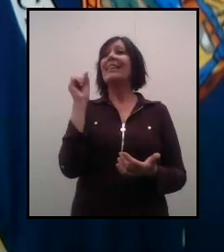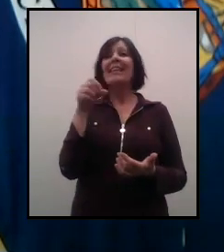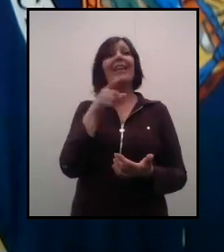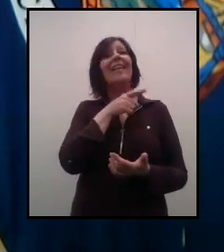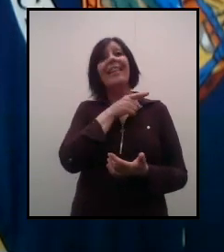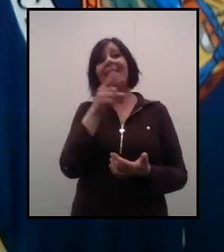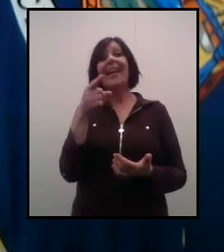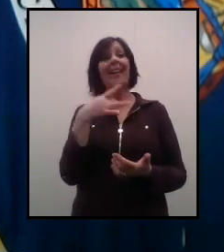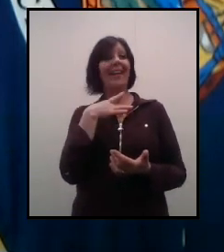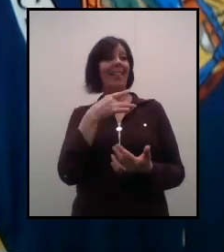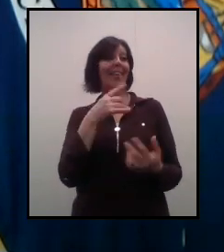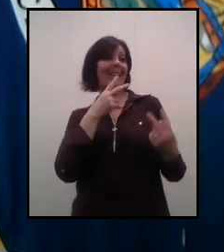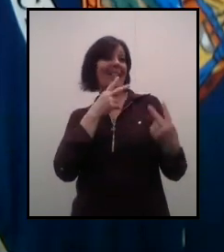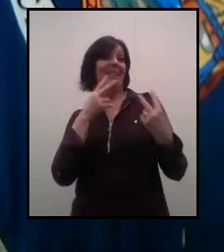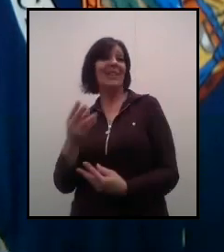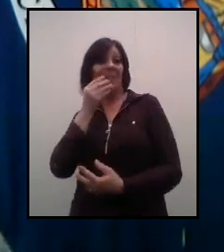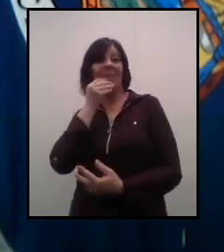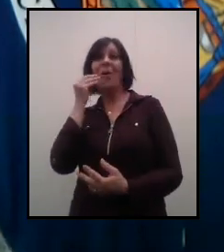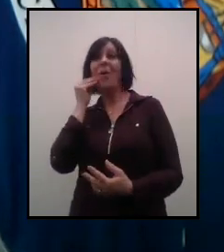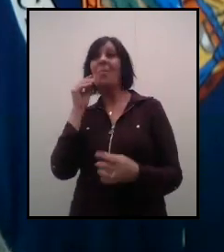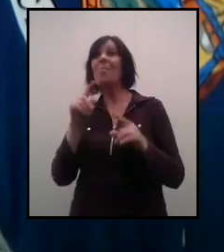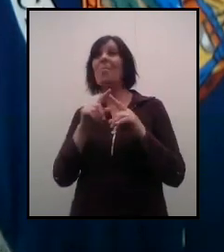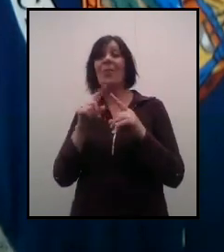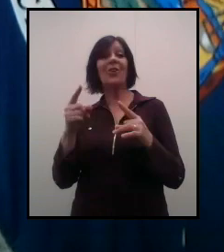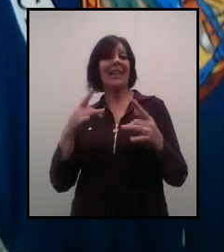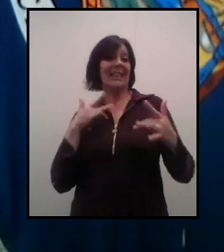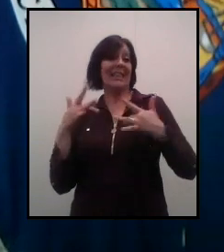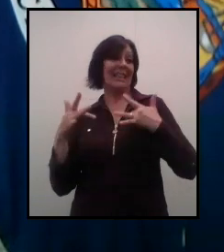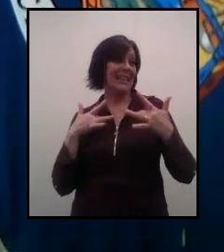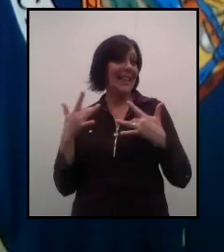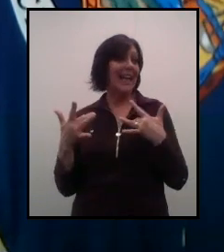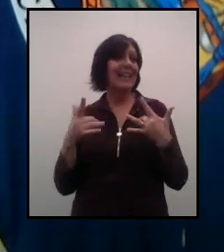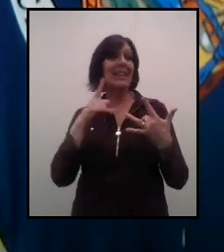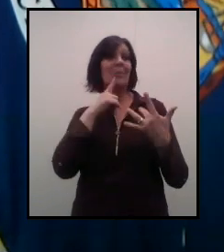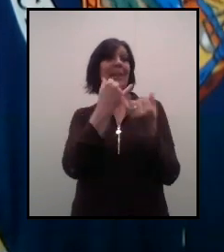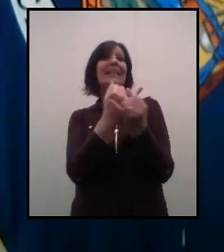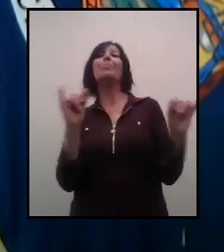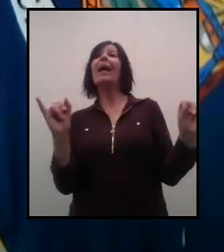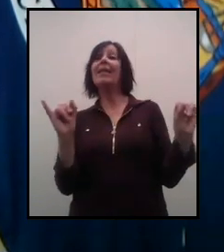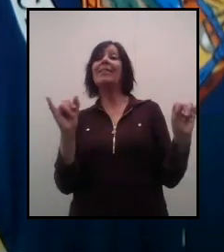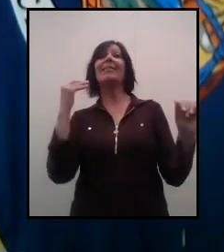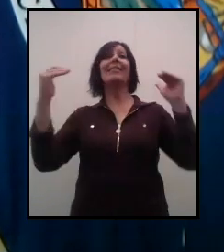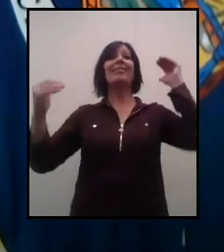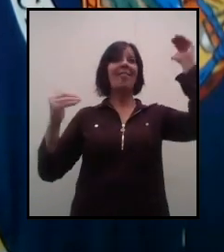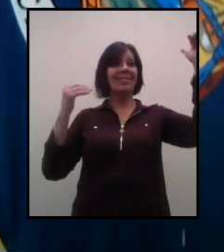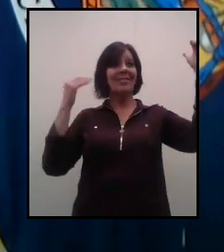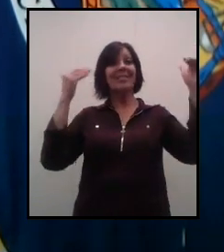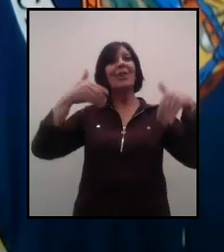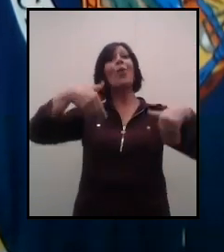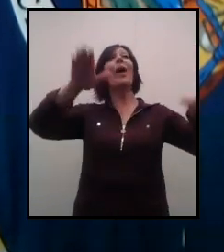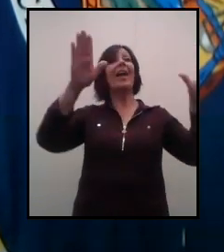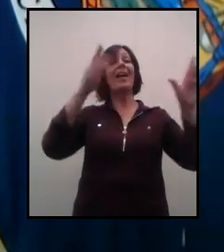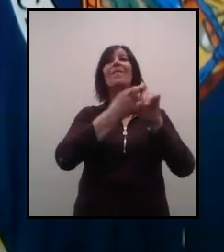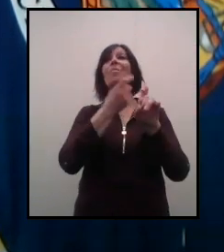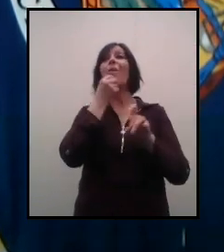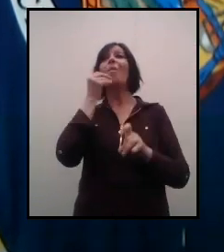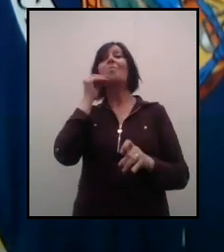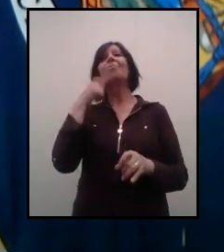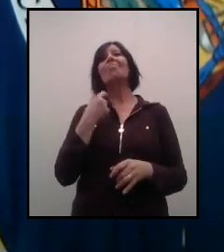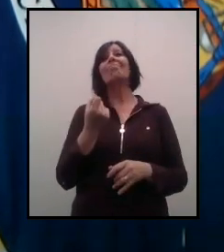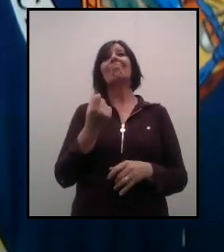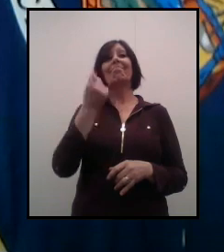they like visiting home, they're excited to be independent adults and away from home. So that I understand